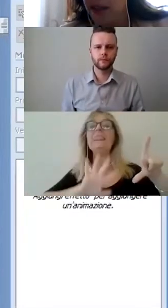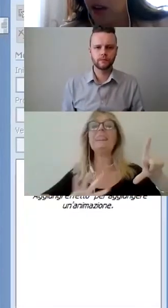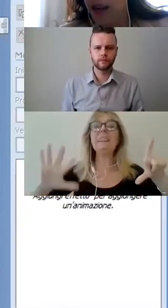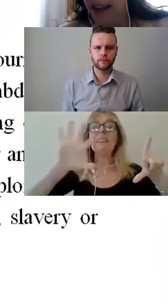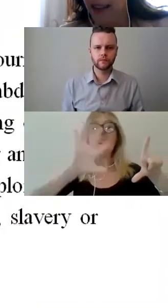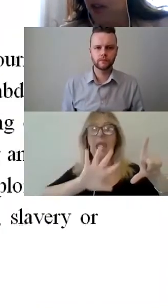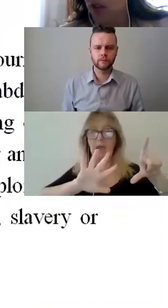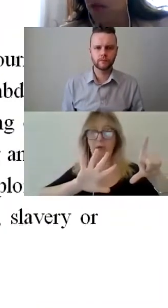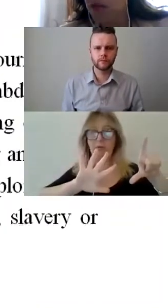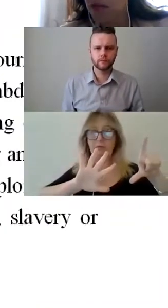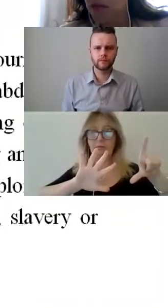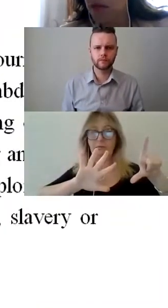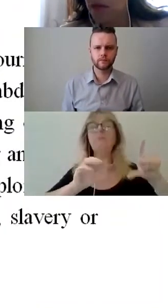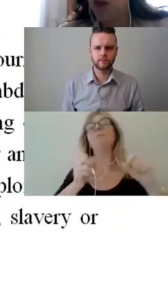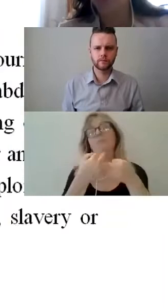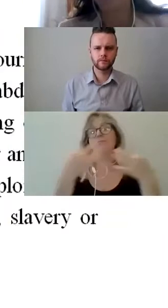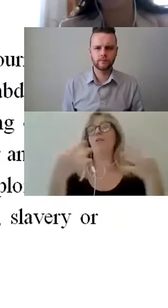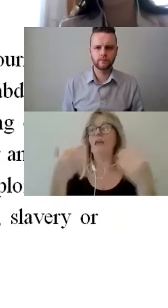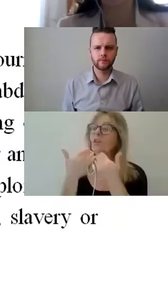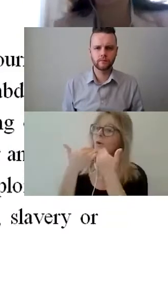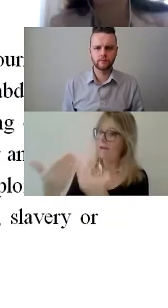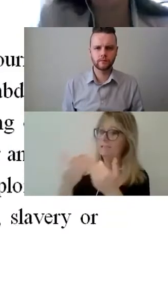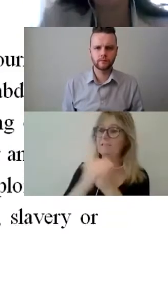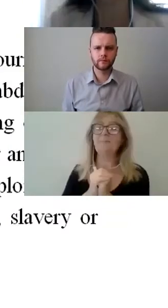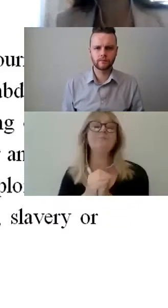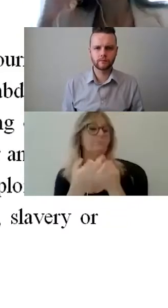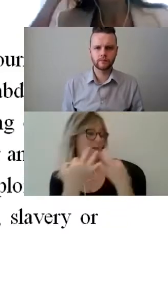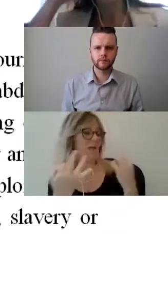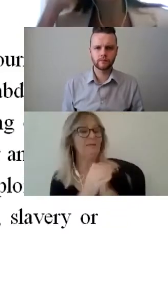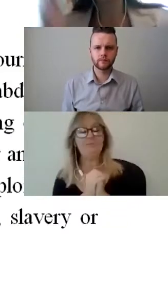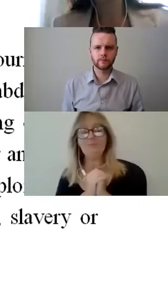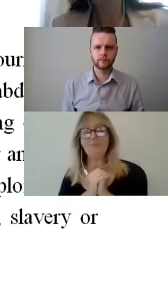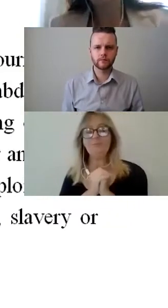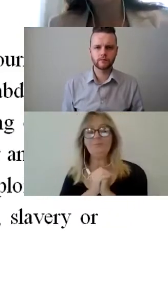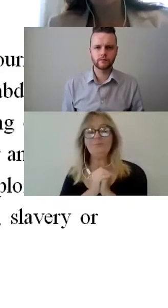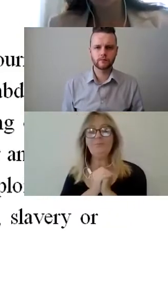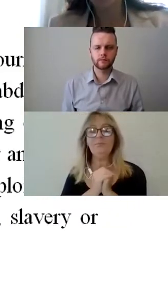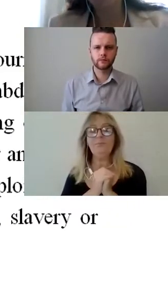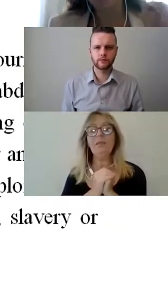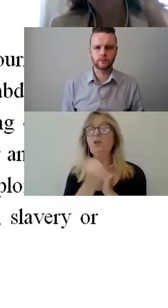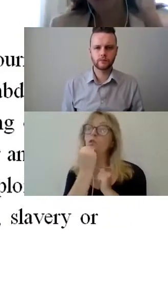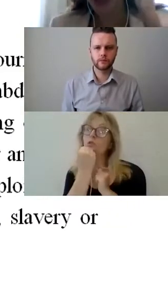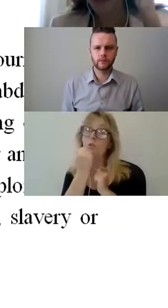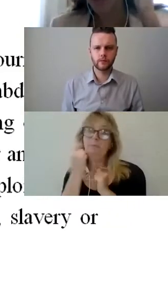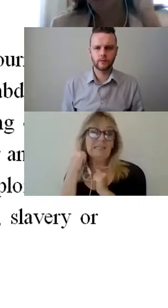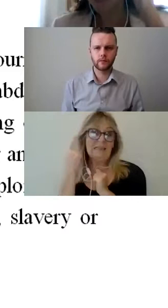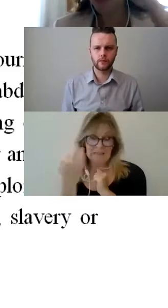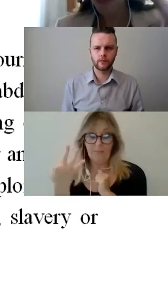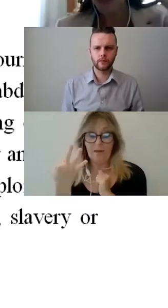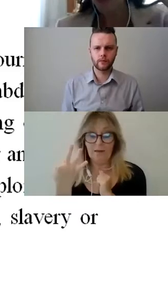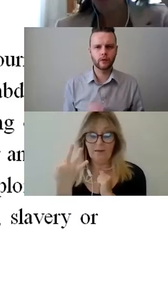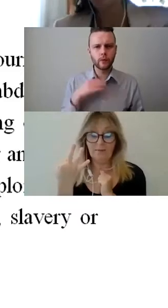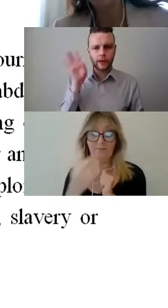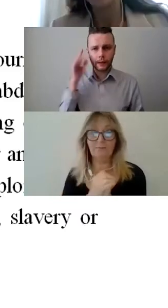Sì, ok, adesso? Perfetto, ok, va, benissimo. Vi chiedo scusa, mi sentite bene? Sì. Can you hear